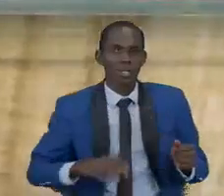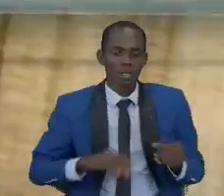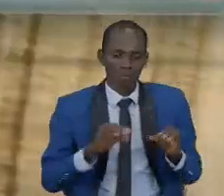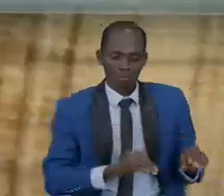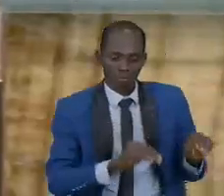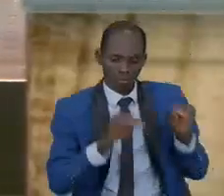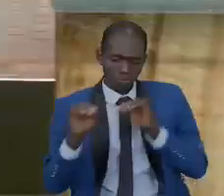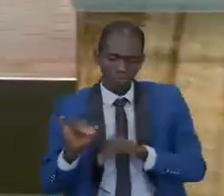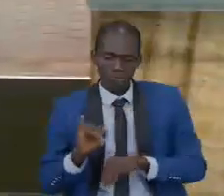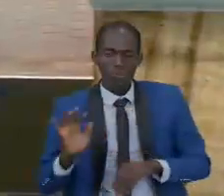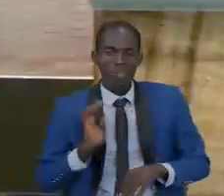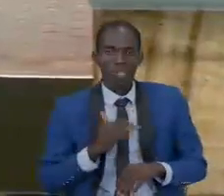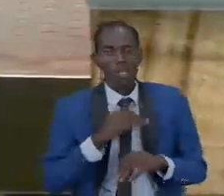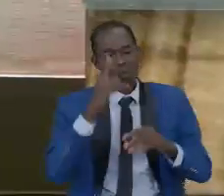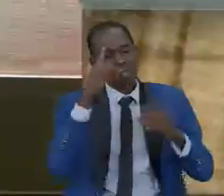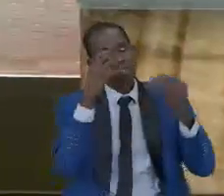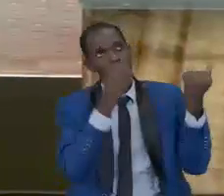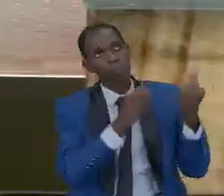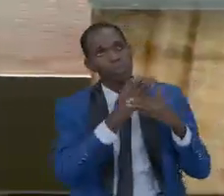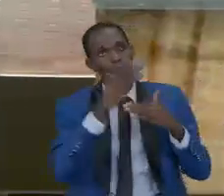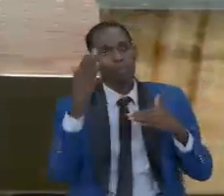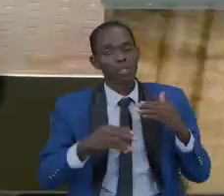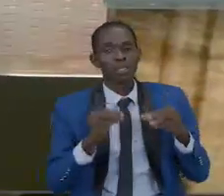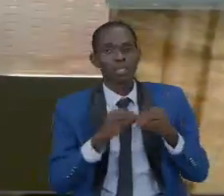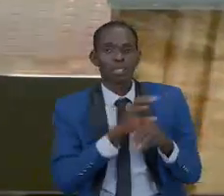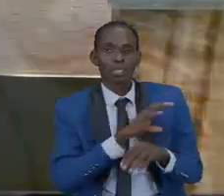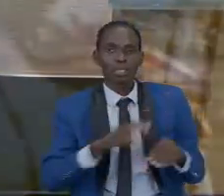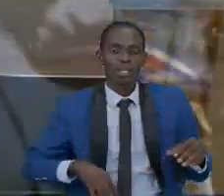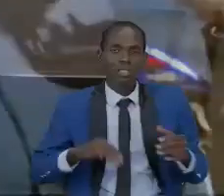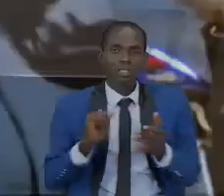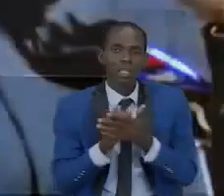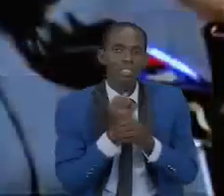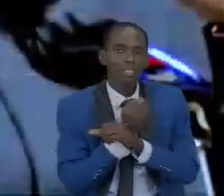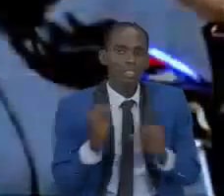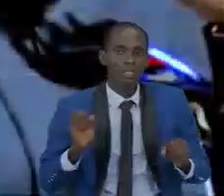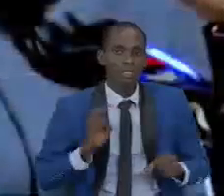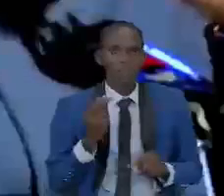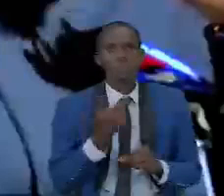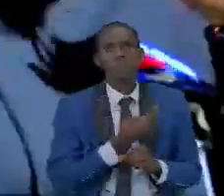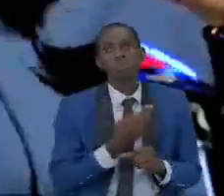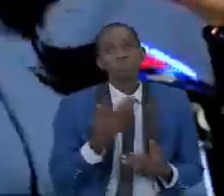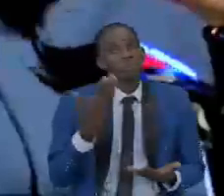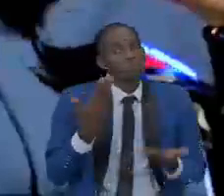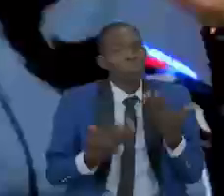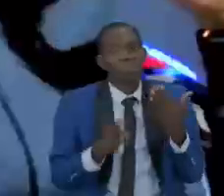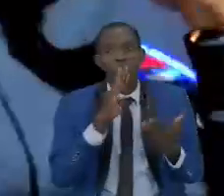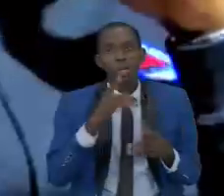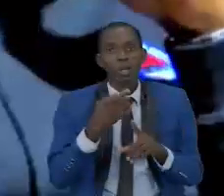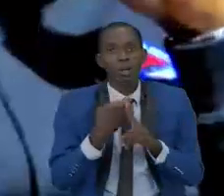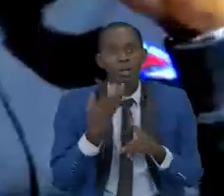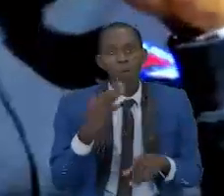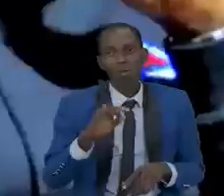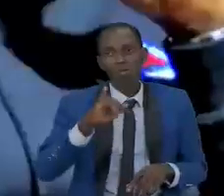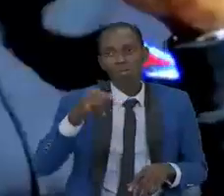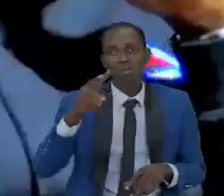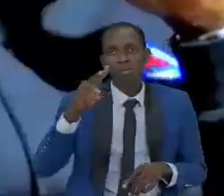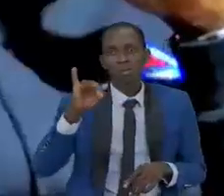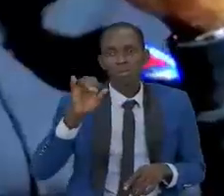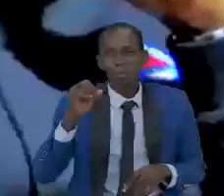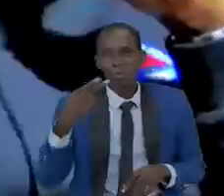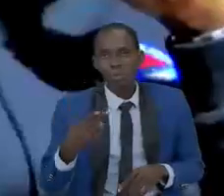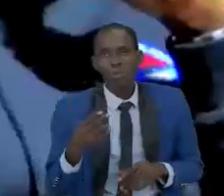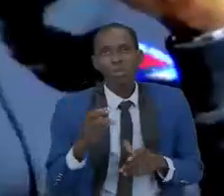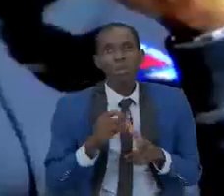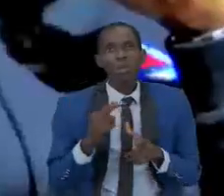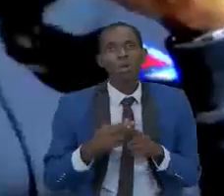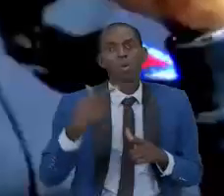what trolls totally in Christ that saves us and we know that whether you're a Jew or you're a gentile faith in Christ